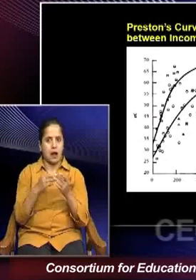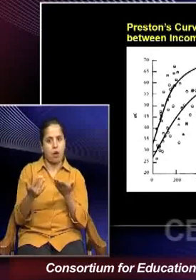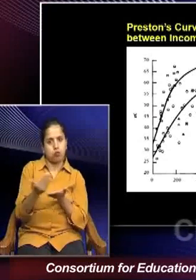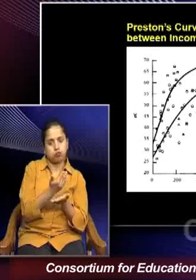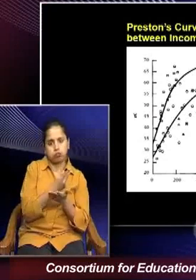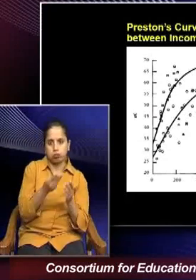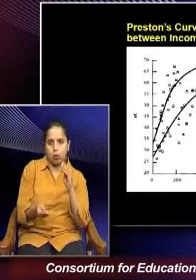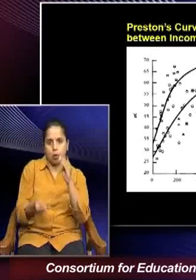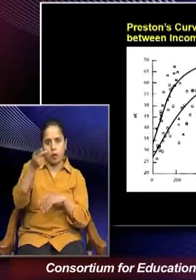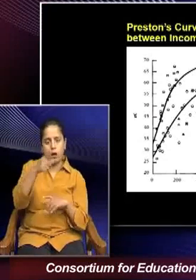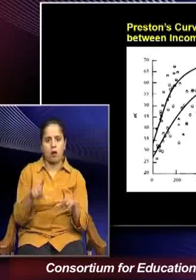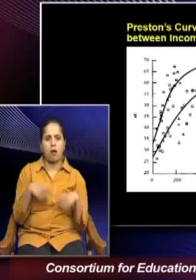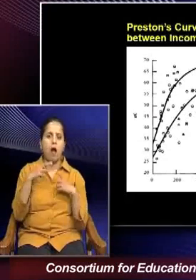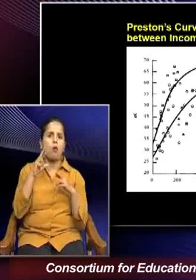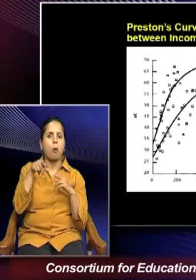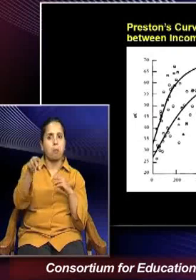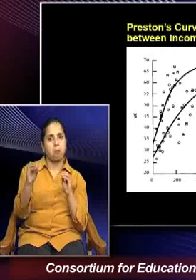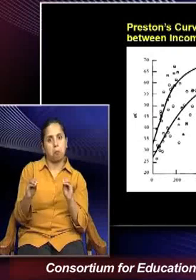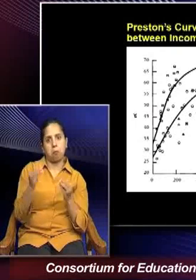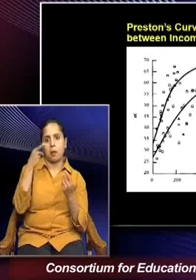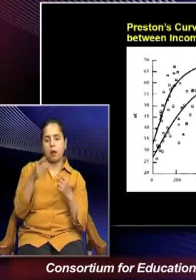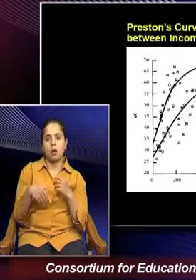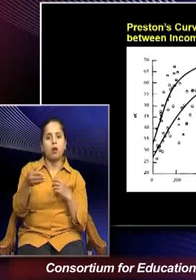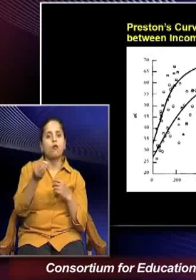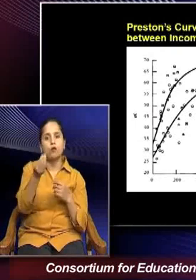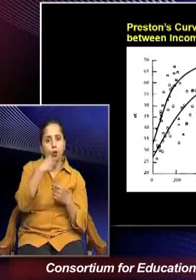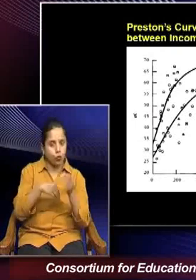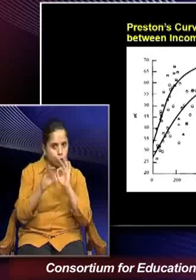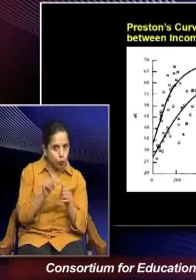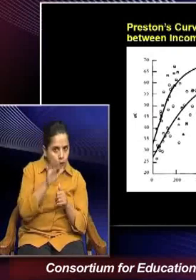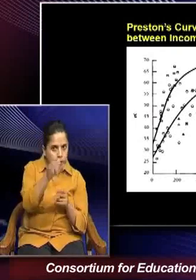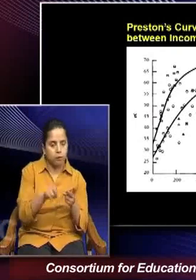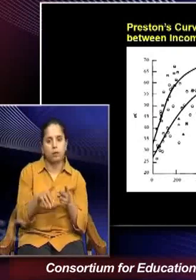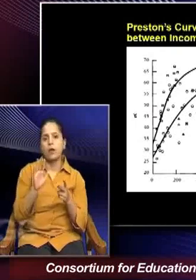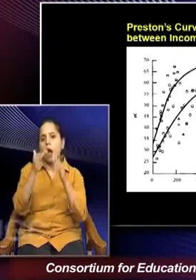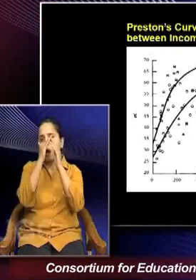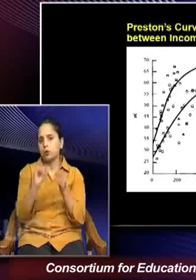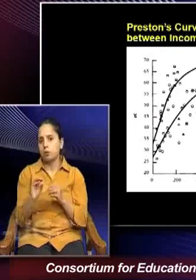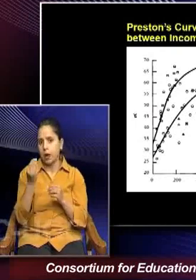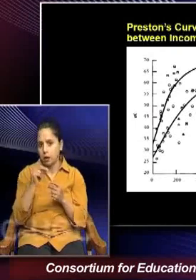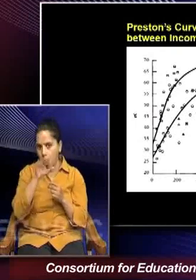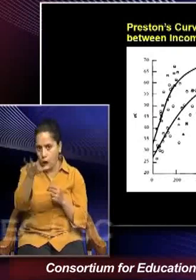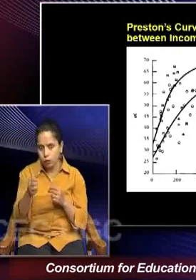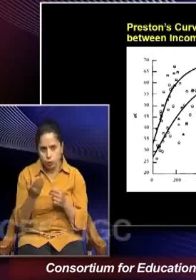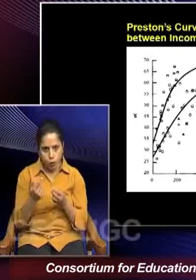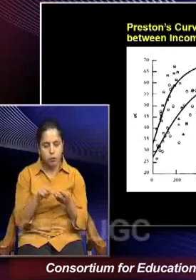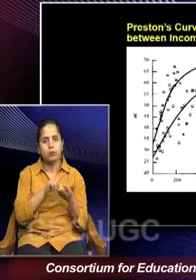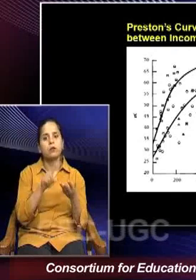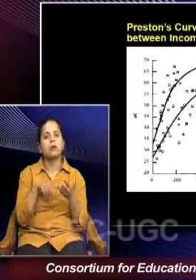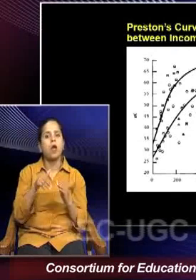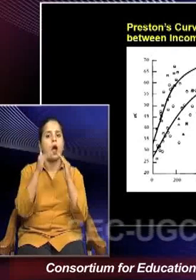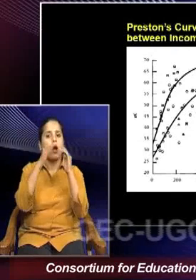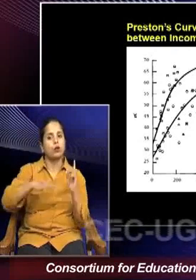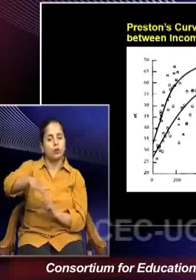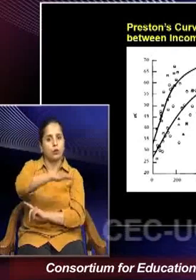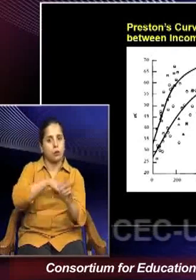the life expectancy of people. What happens? You have a better access to food, you can afford better housing, you have better household environment,